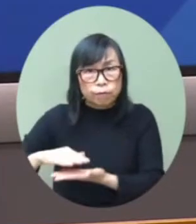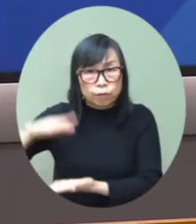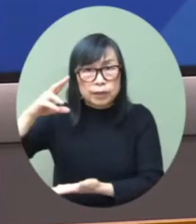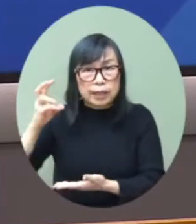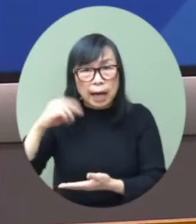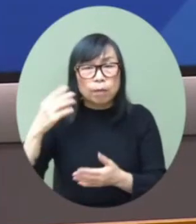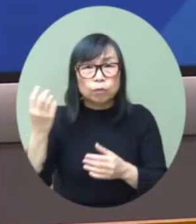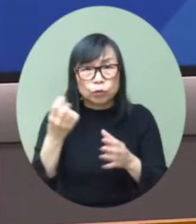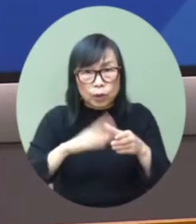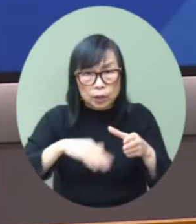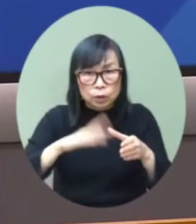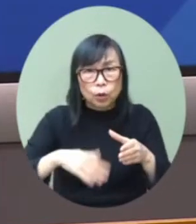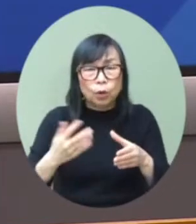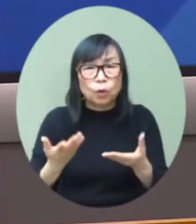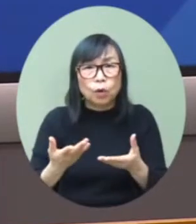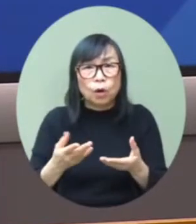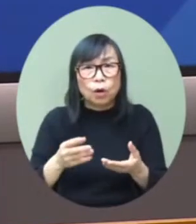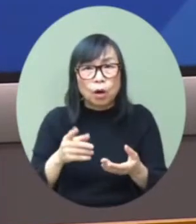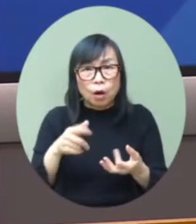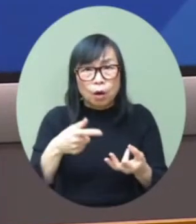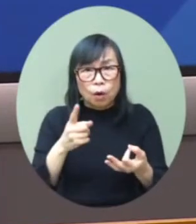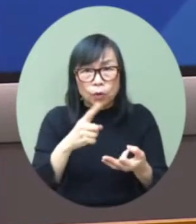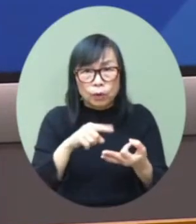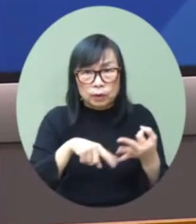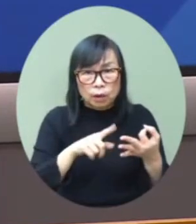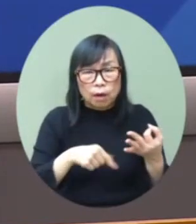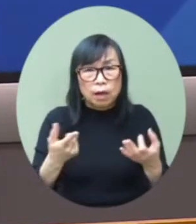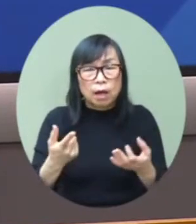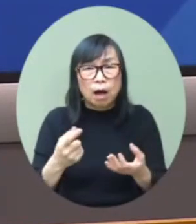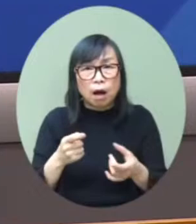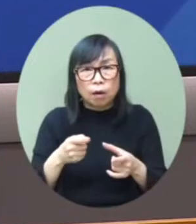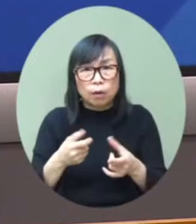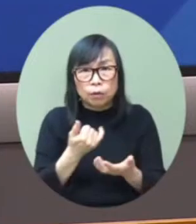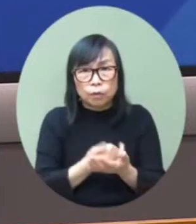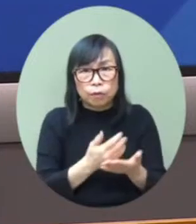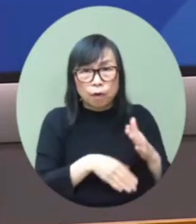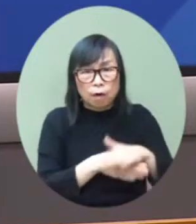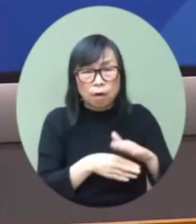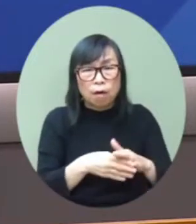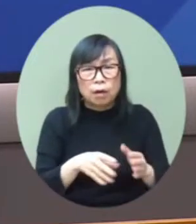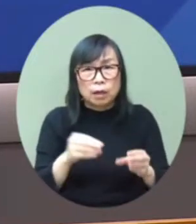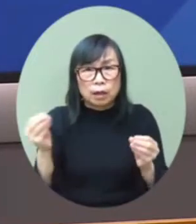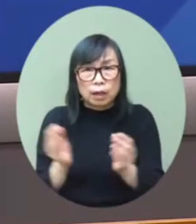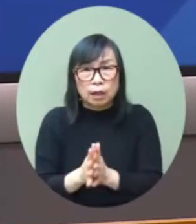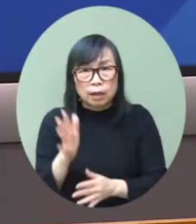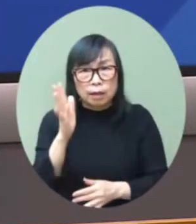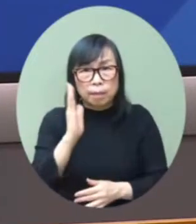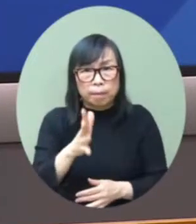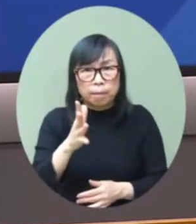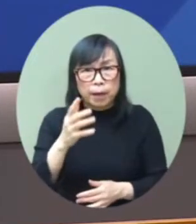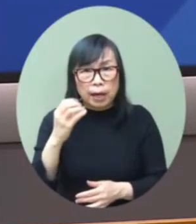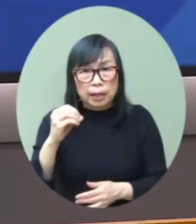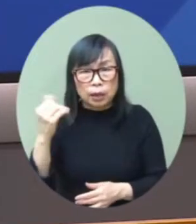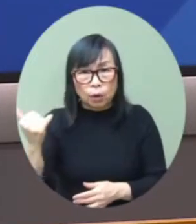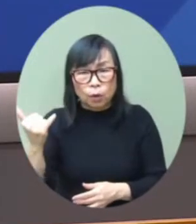in Fushan, Kwai Chung, and Victoria Public Mortuary,